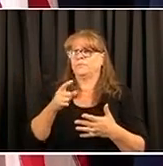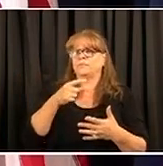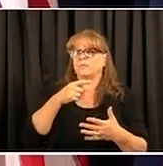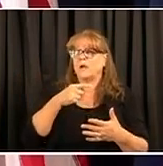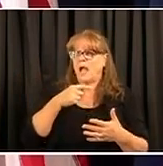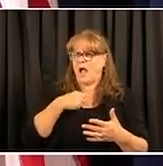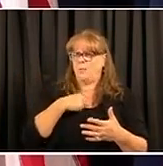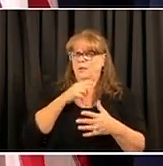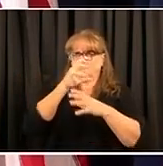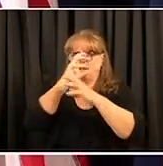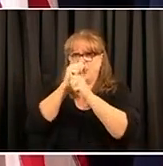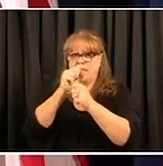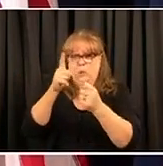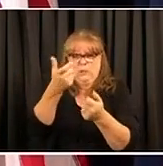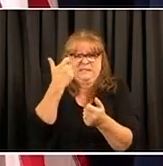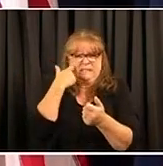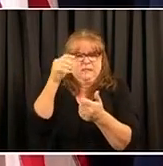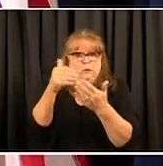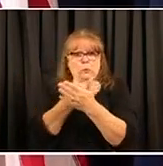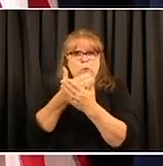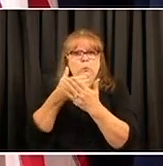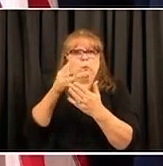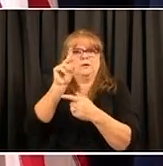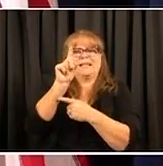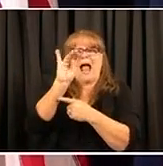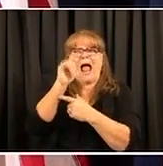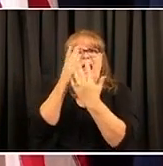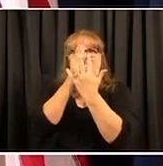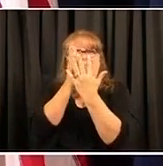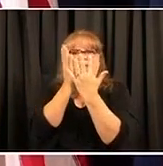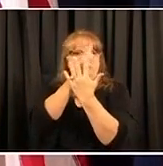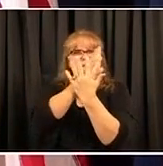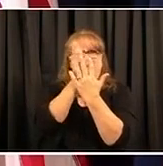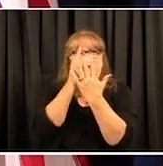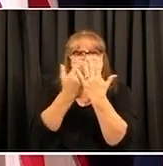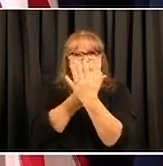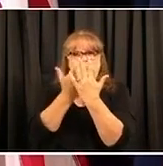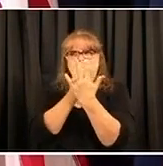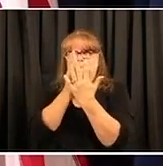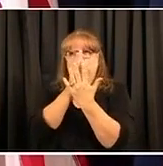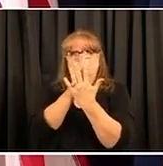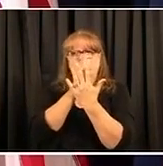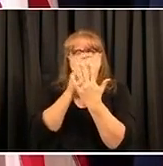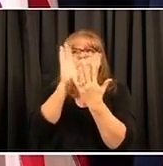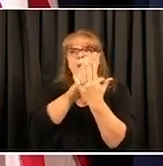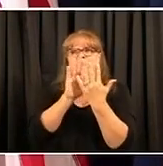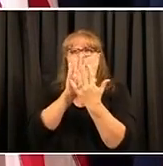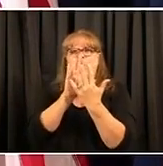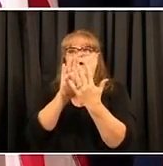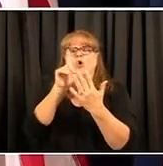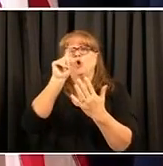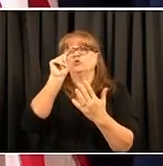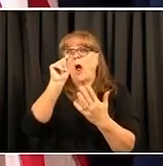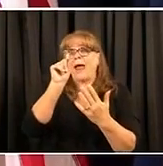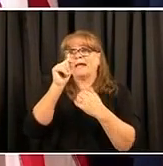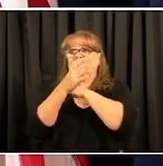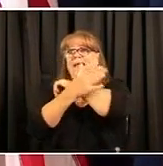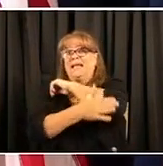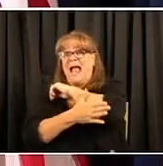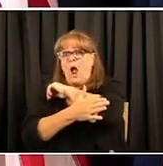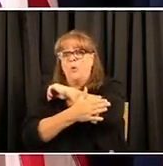stands out to me when I look at it is roughly about 20 counties that are at the safer level 1, that